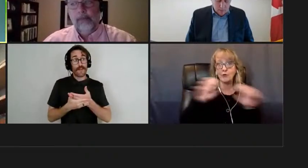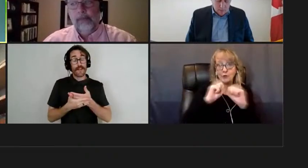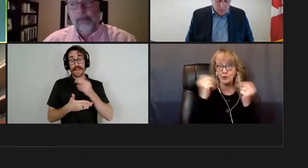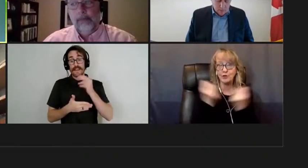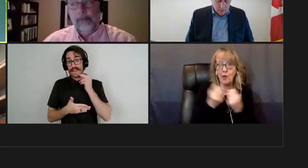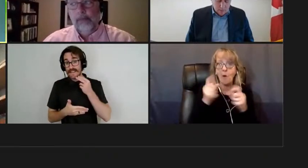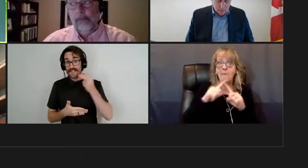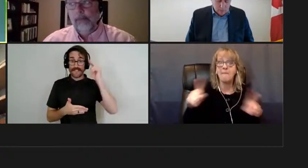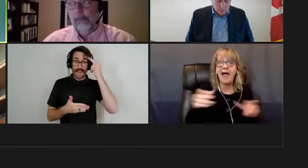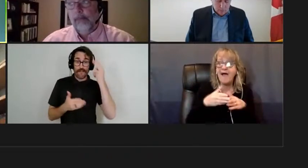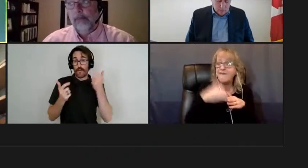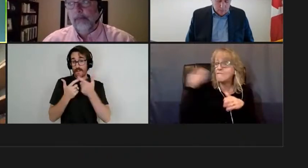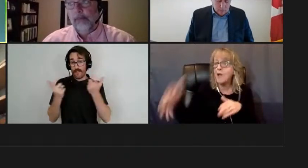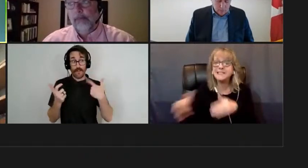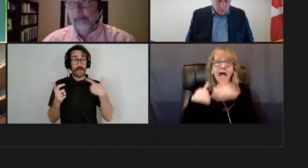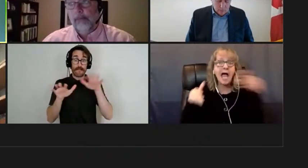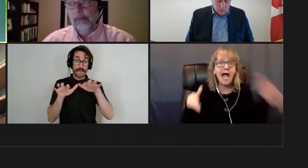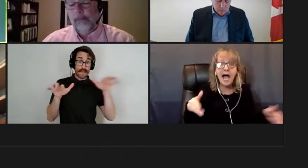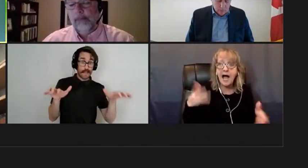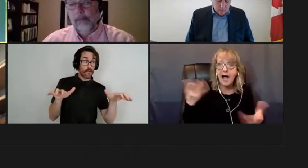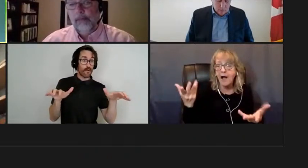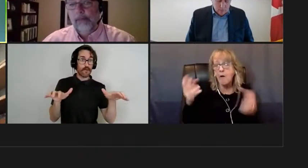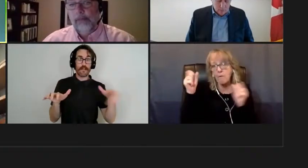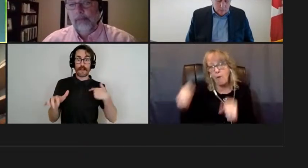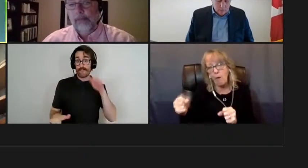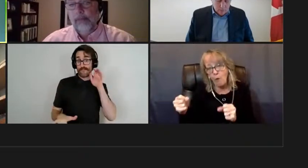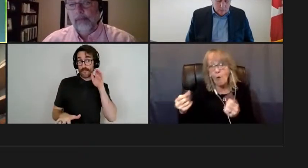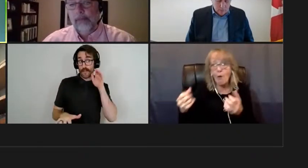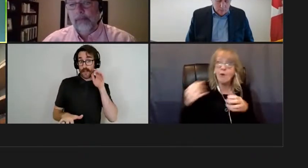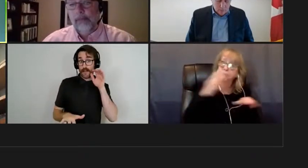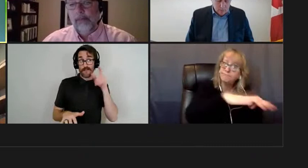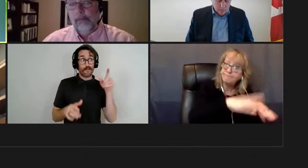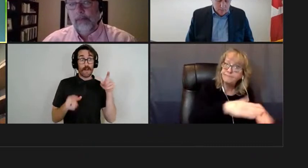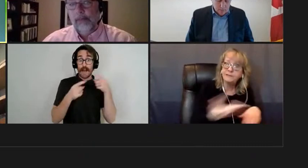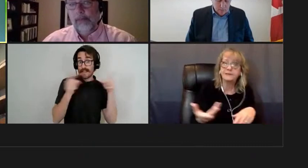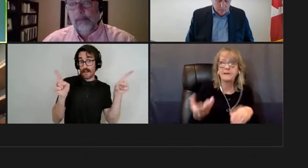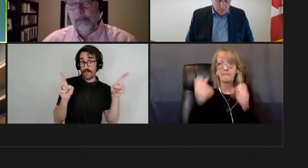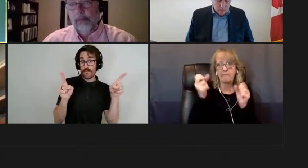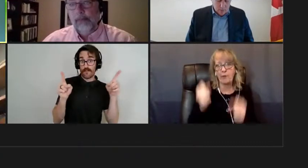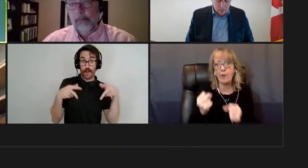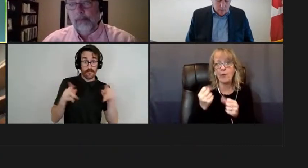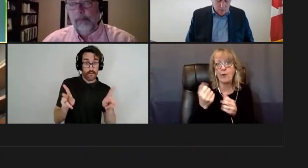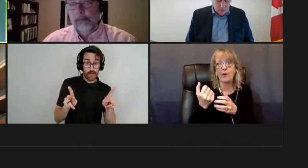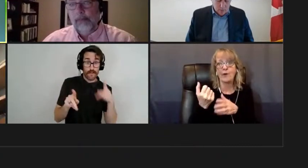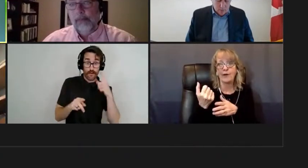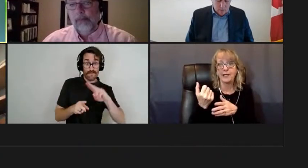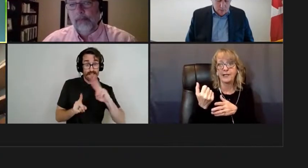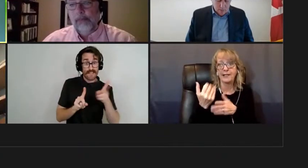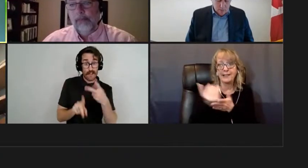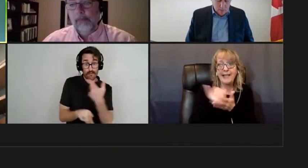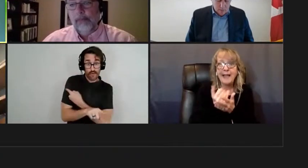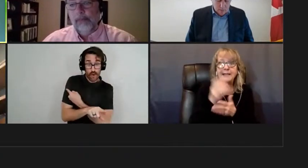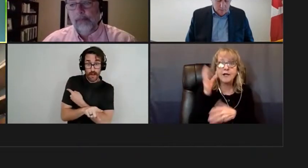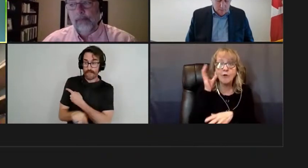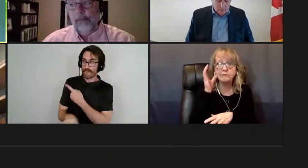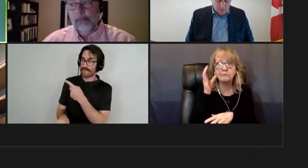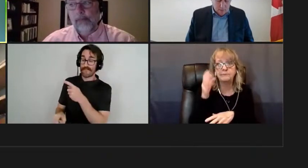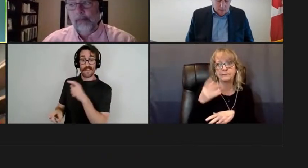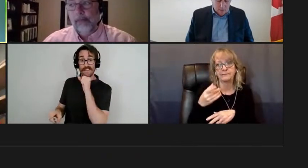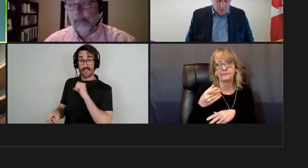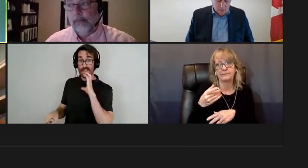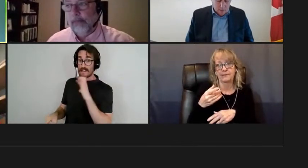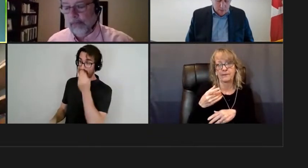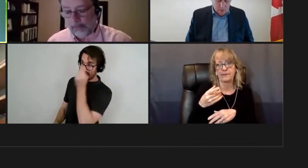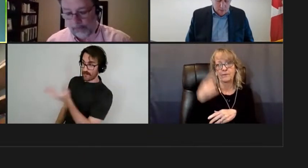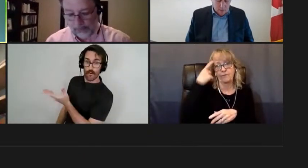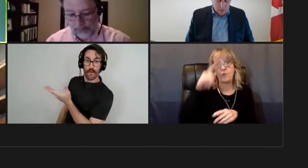keep an eye and an ear open for when those opportunities come up to get the second shots and share that information. And